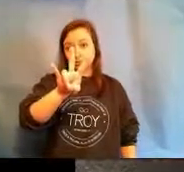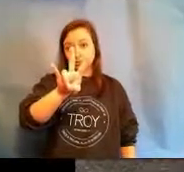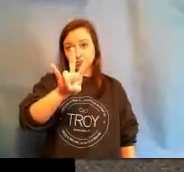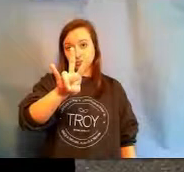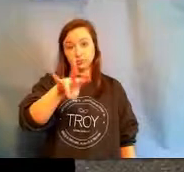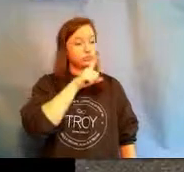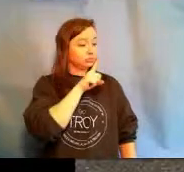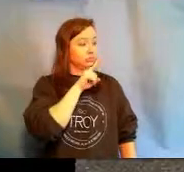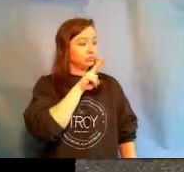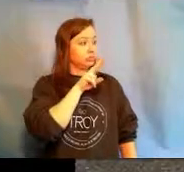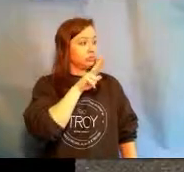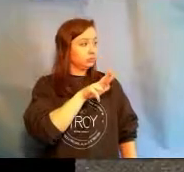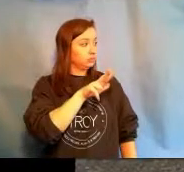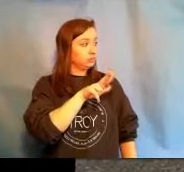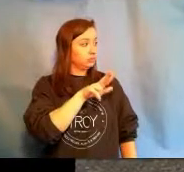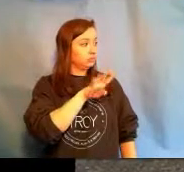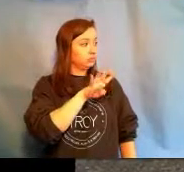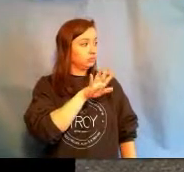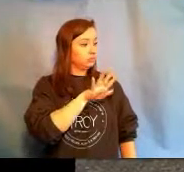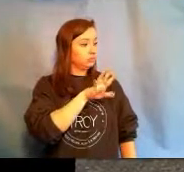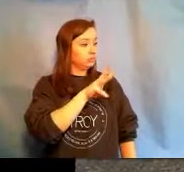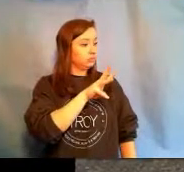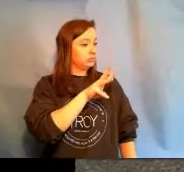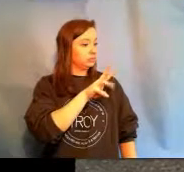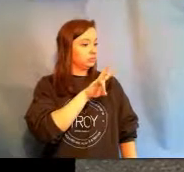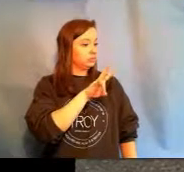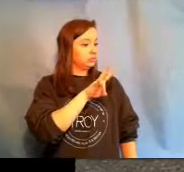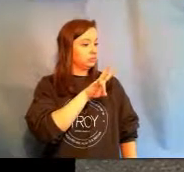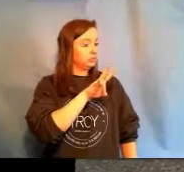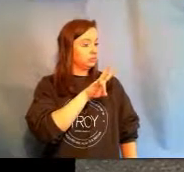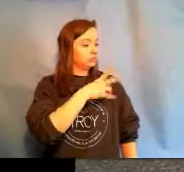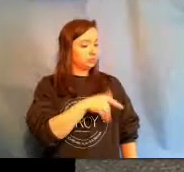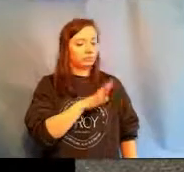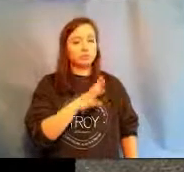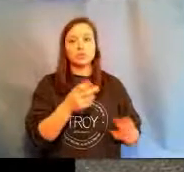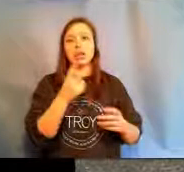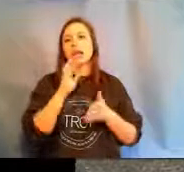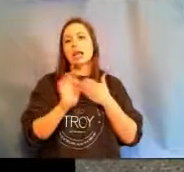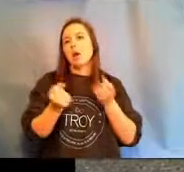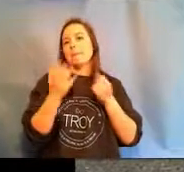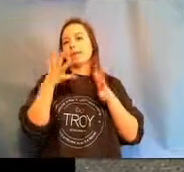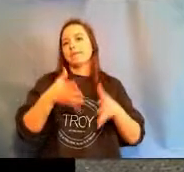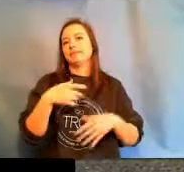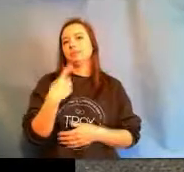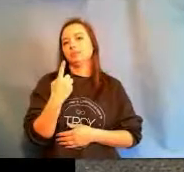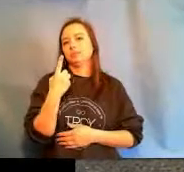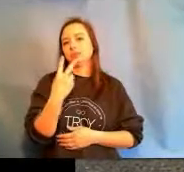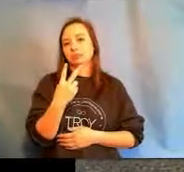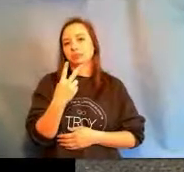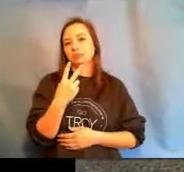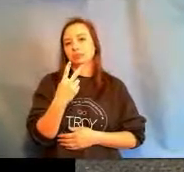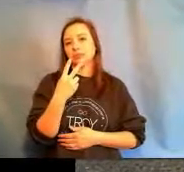1, 2, 3, 4, 5, 6, 7. Let's count how many are left.